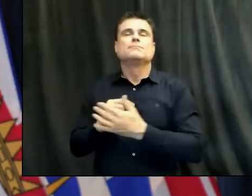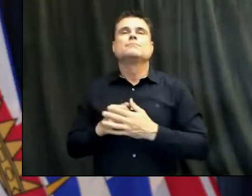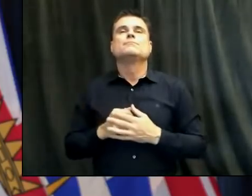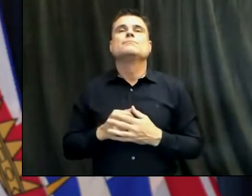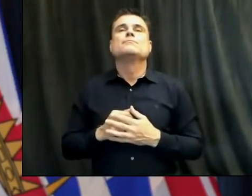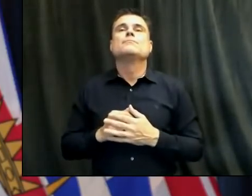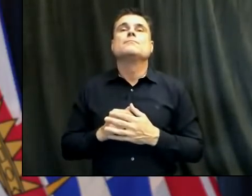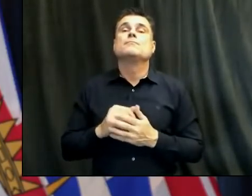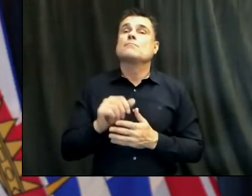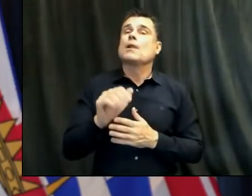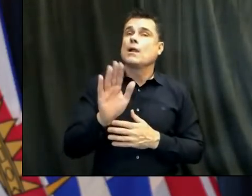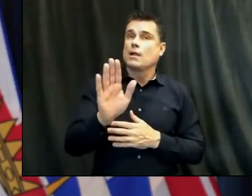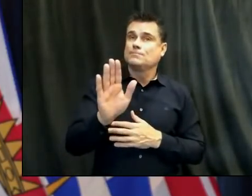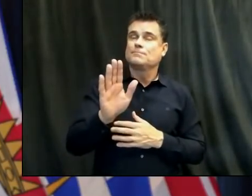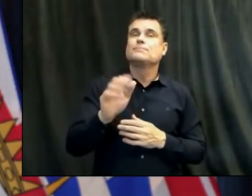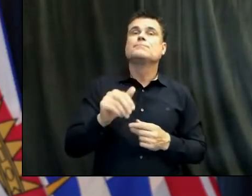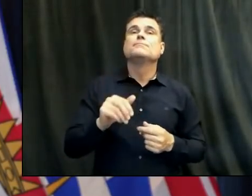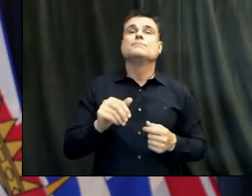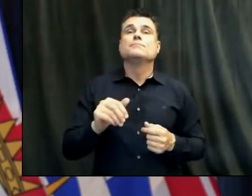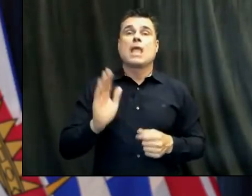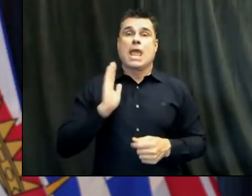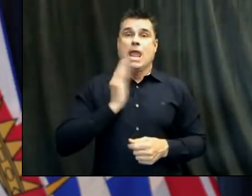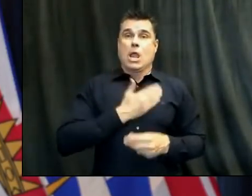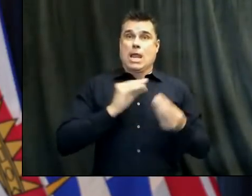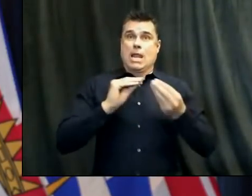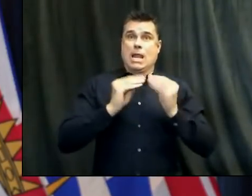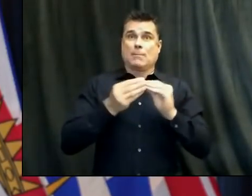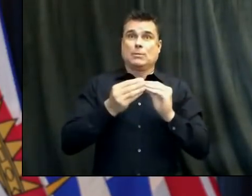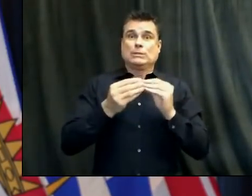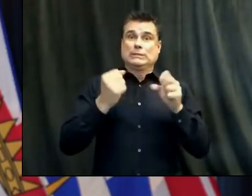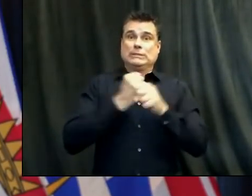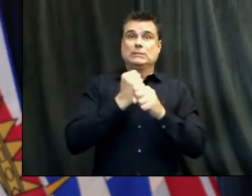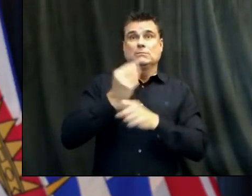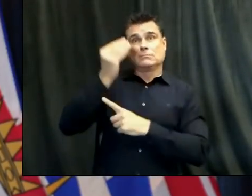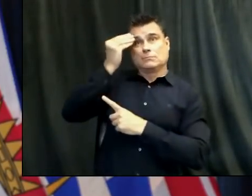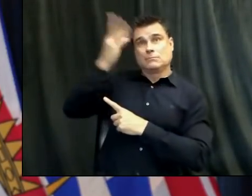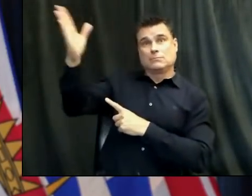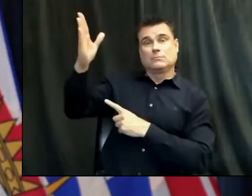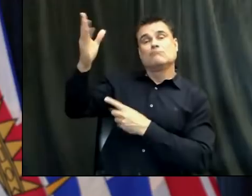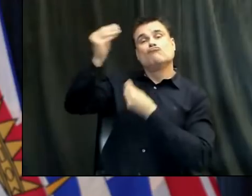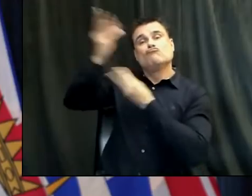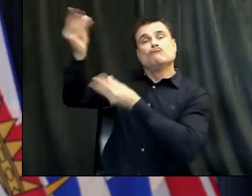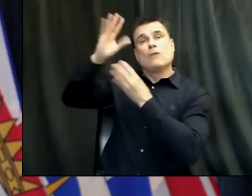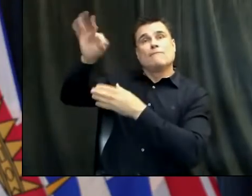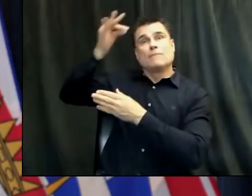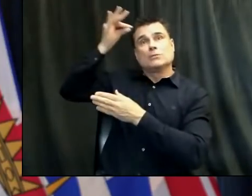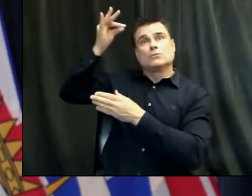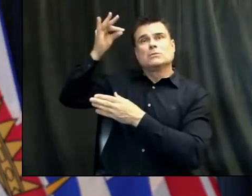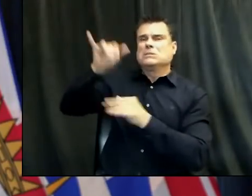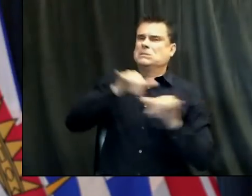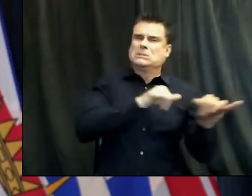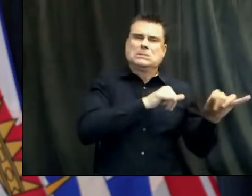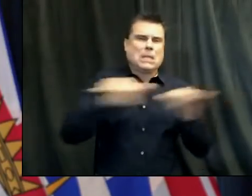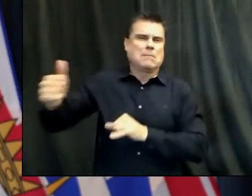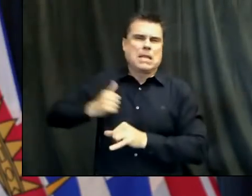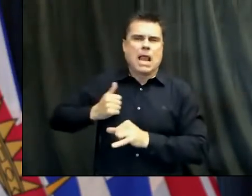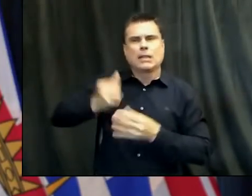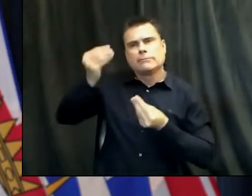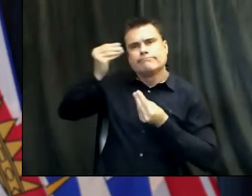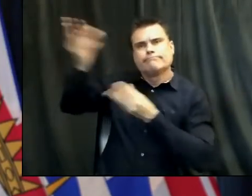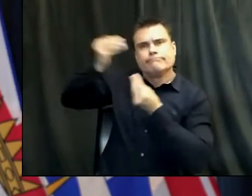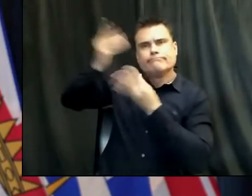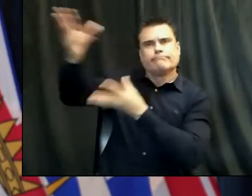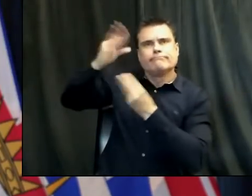because of the testing that's done in the film industry, because there is some concern out there that the numbers aren't being as transparent as they should be when it